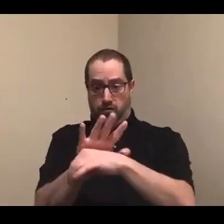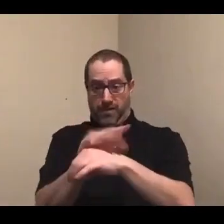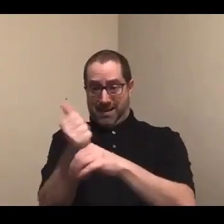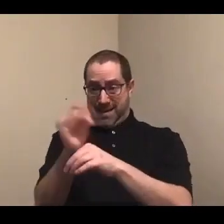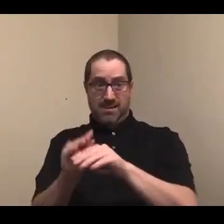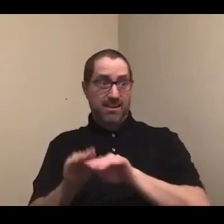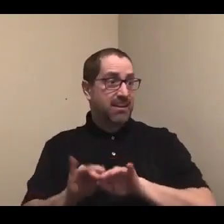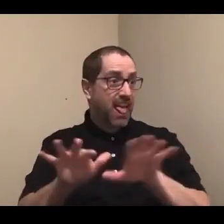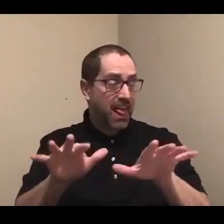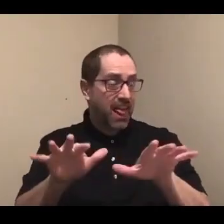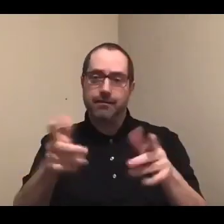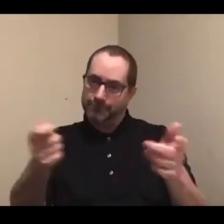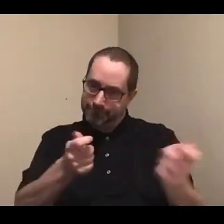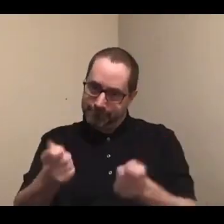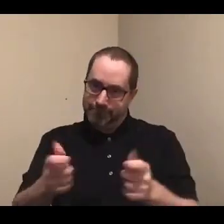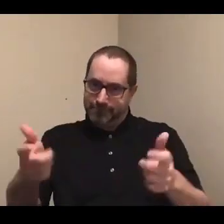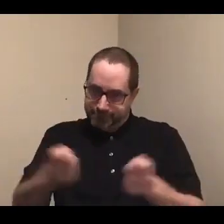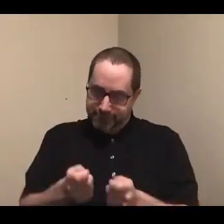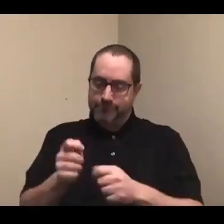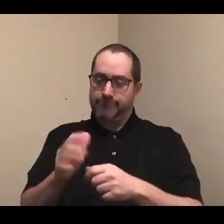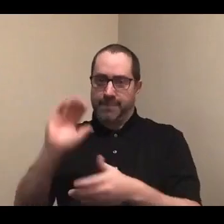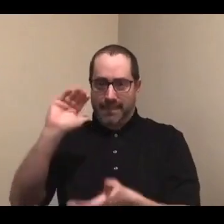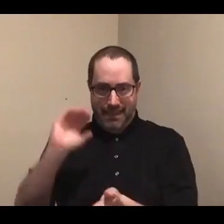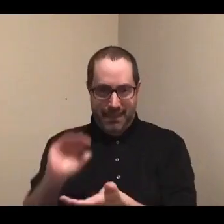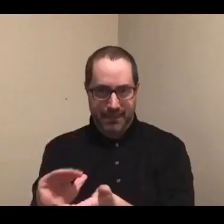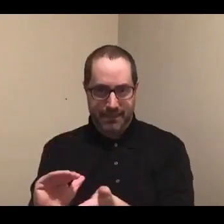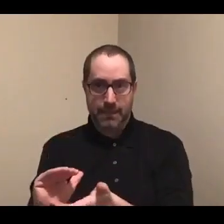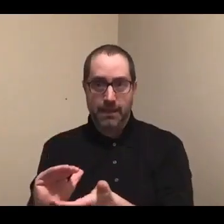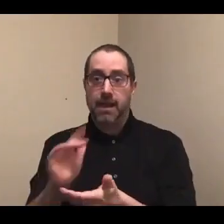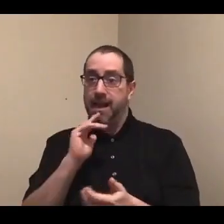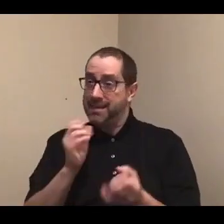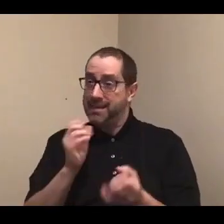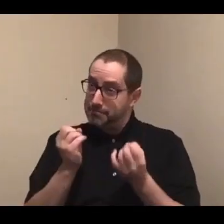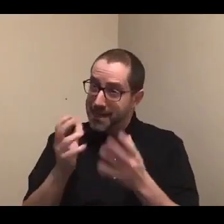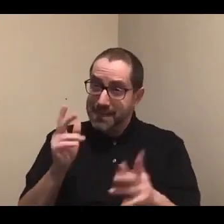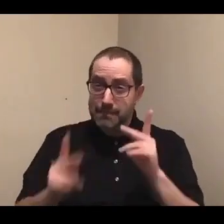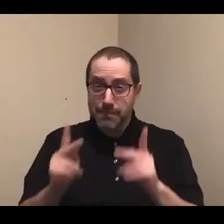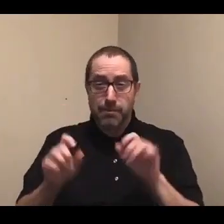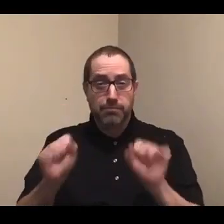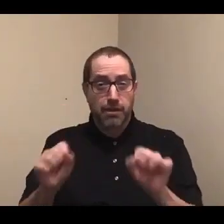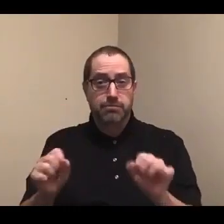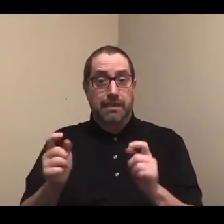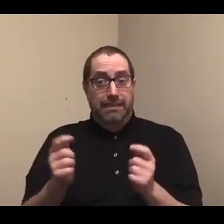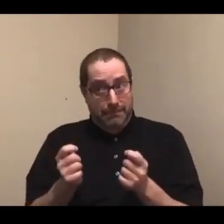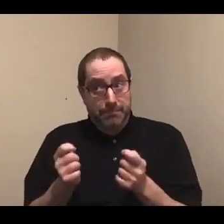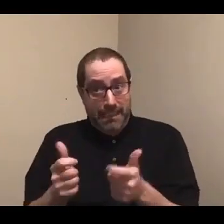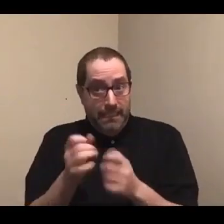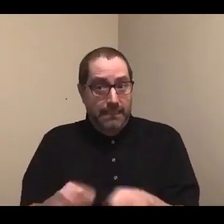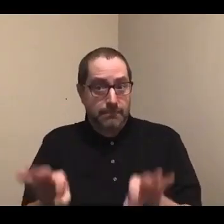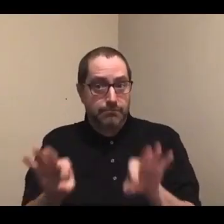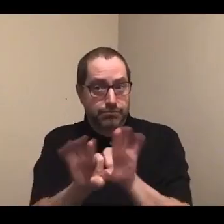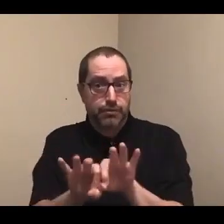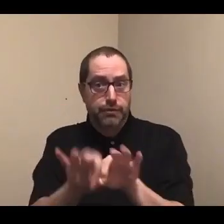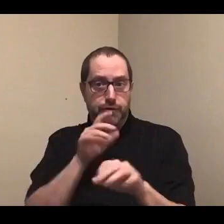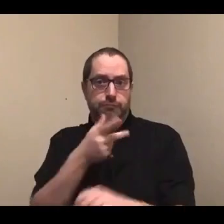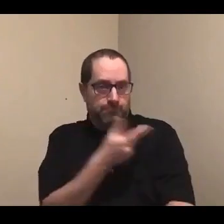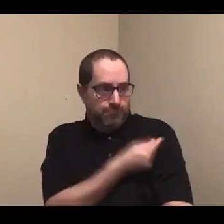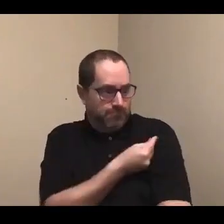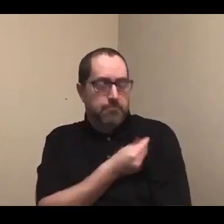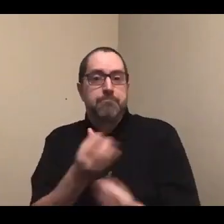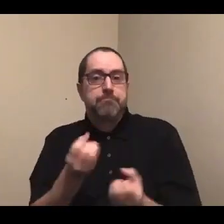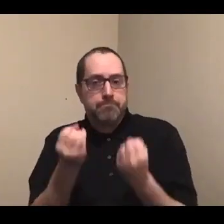will immunize as many people as possible, as quickly as possible, as speed matters, as every day counts to save lives and reduce the overall